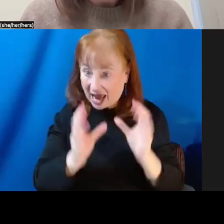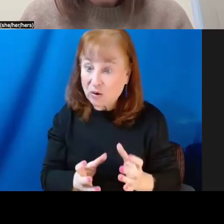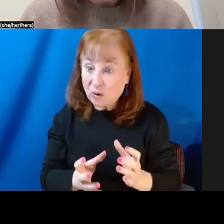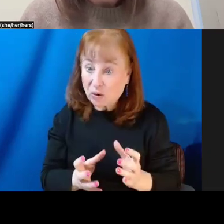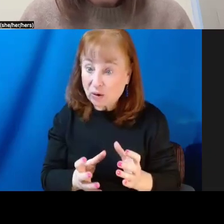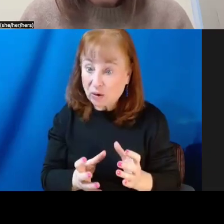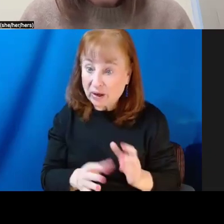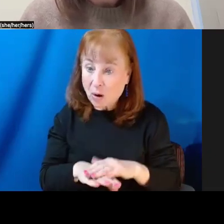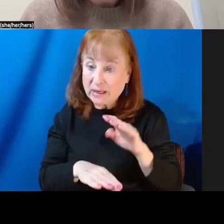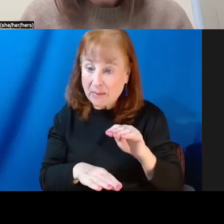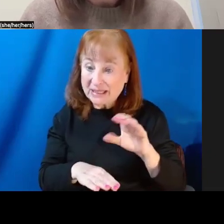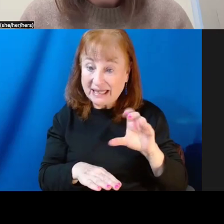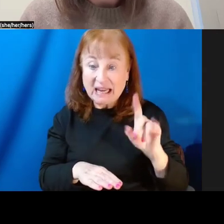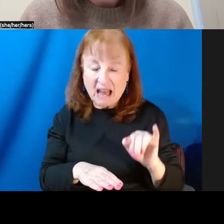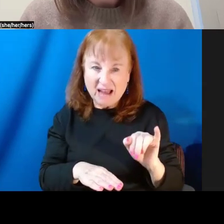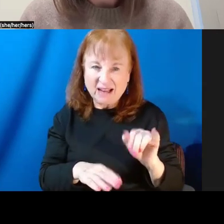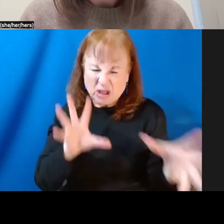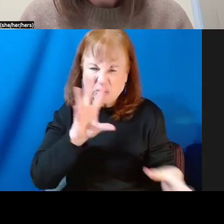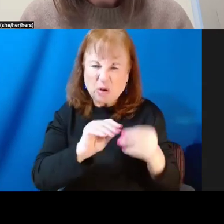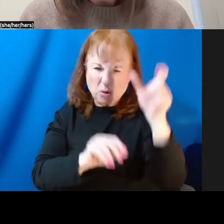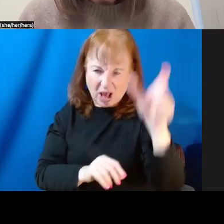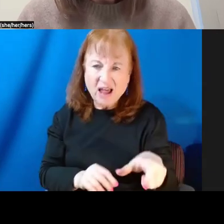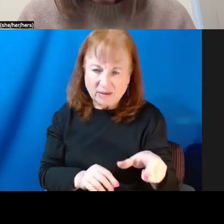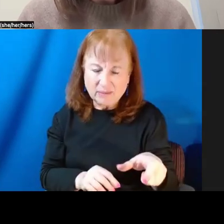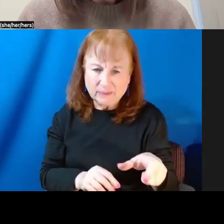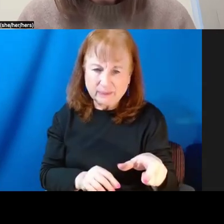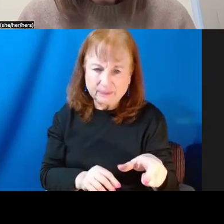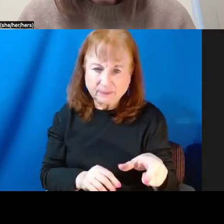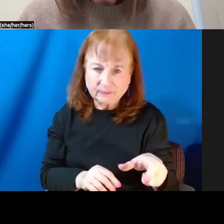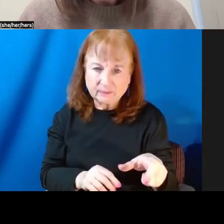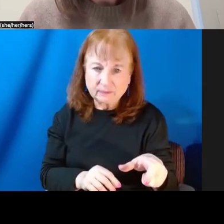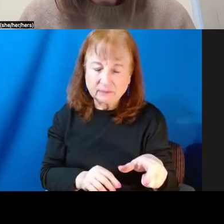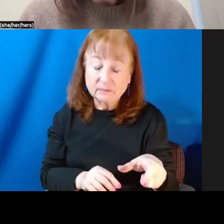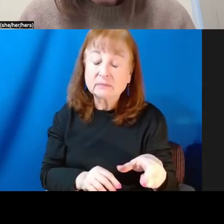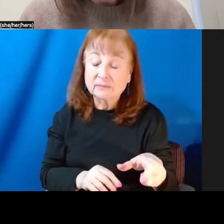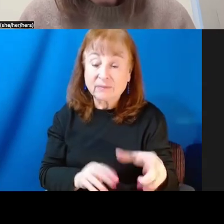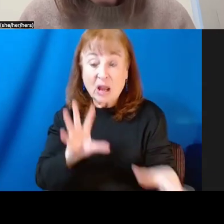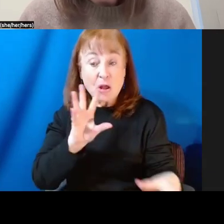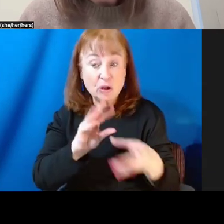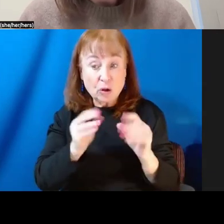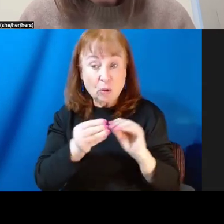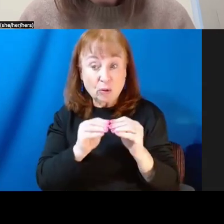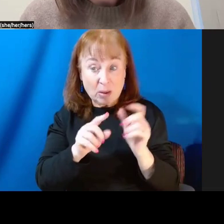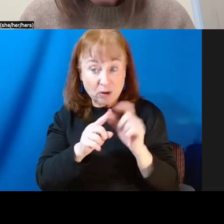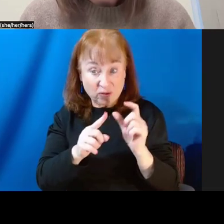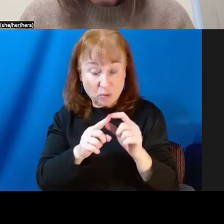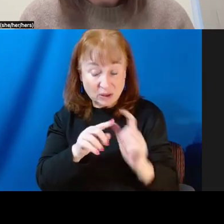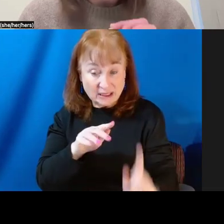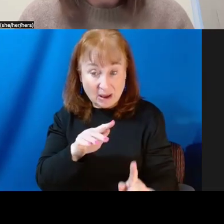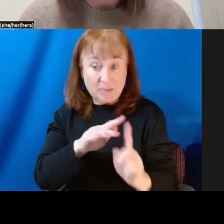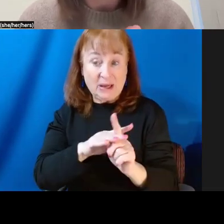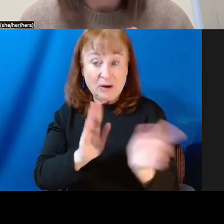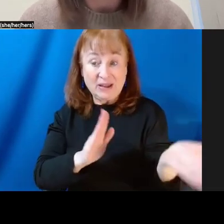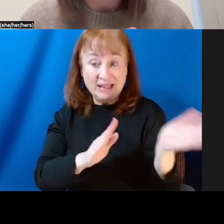the MCDI. That's this total column here. And then the total number of those words that appear in the